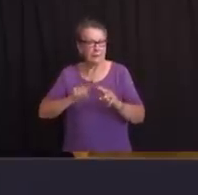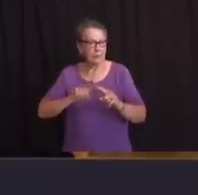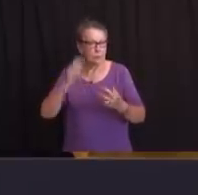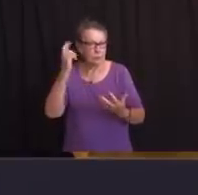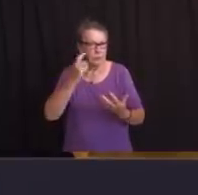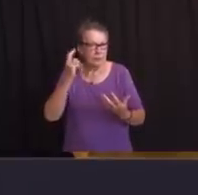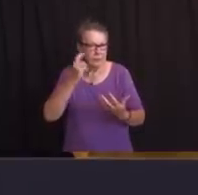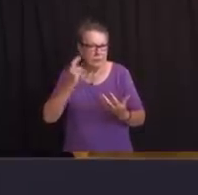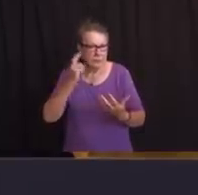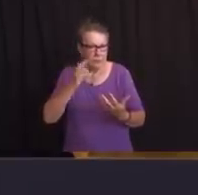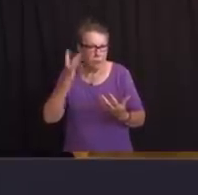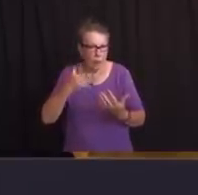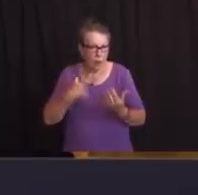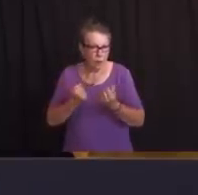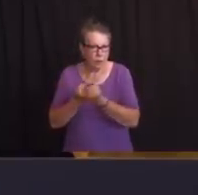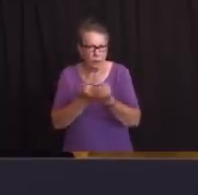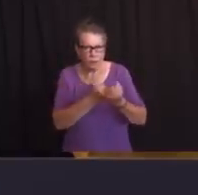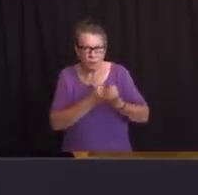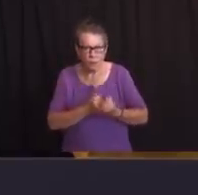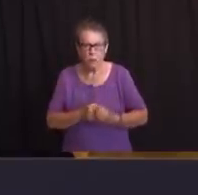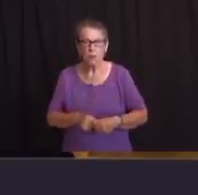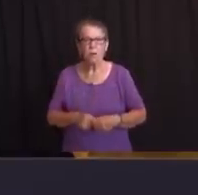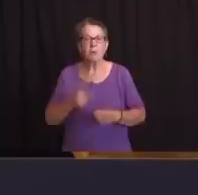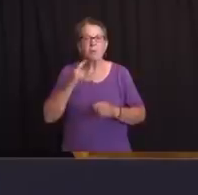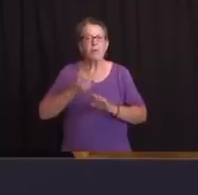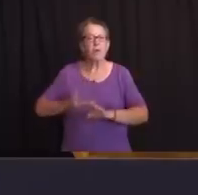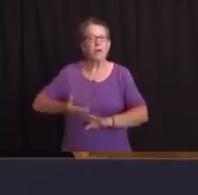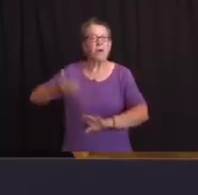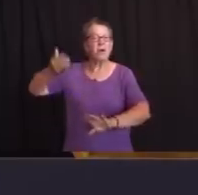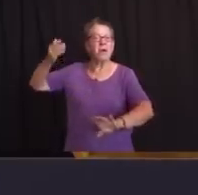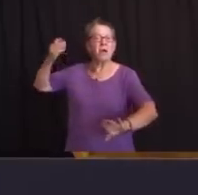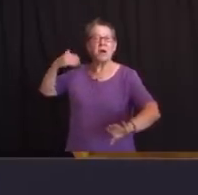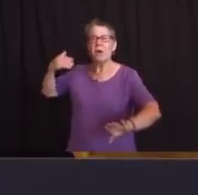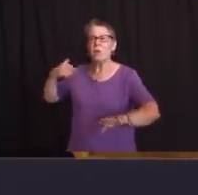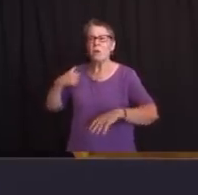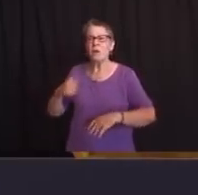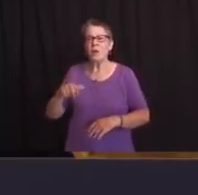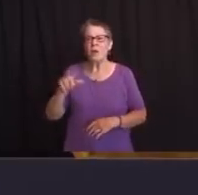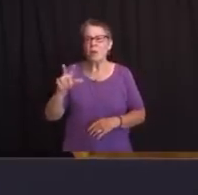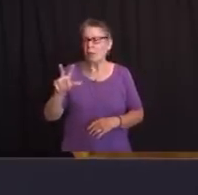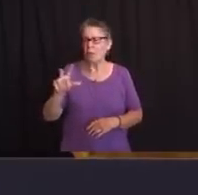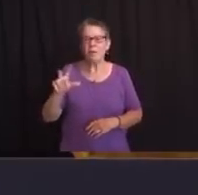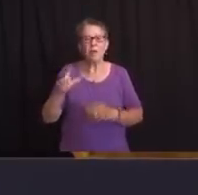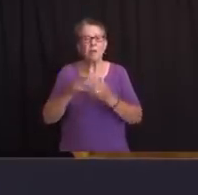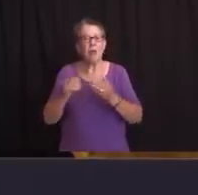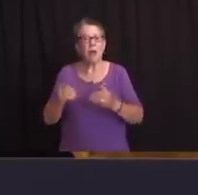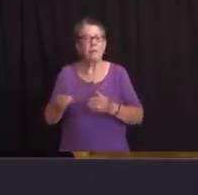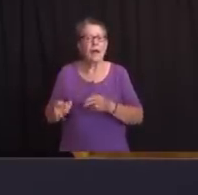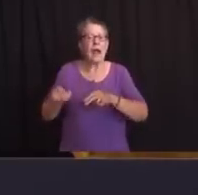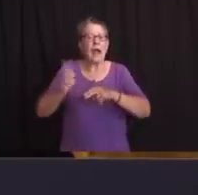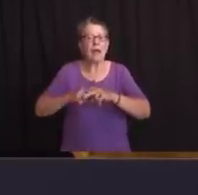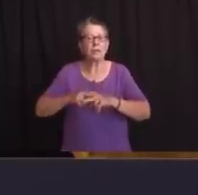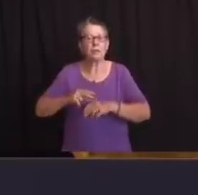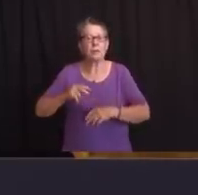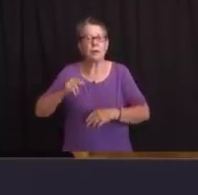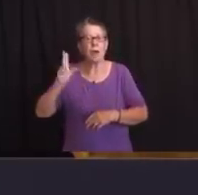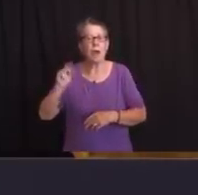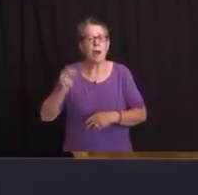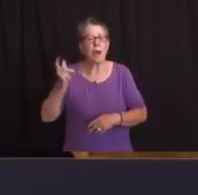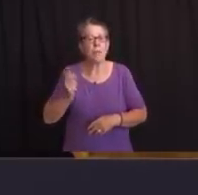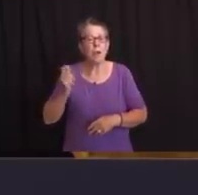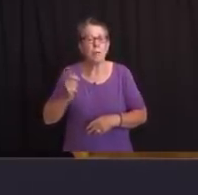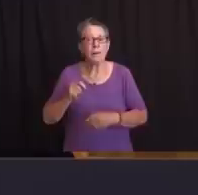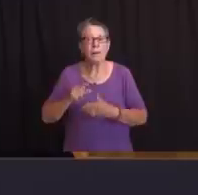few months ago that it was the $300 extra benefit. I said all along I thought it might be a contributor, but it was one of many contributors to